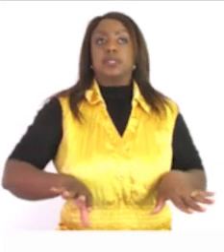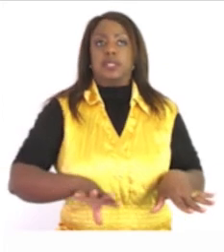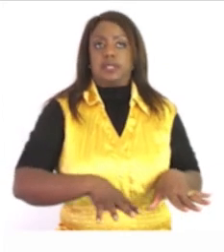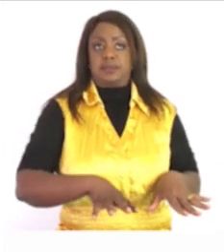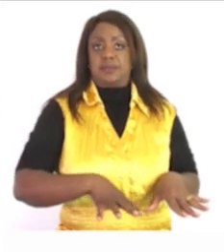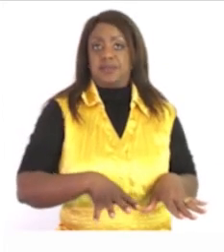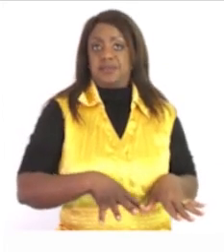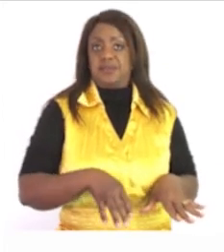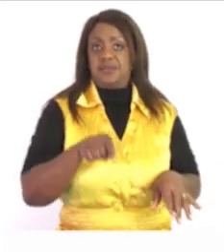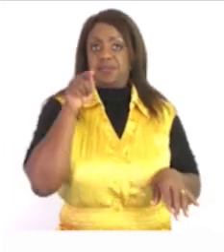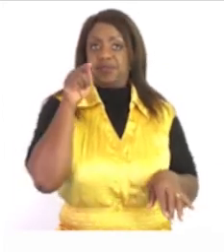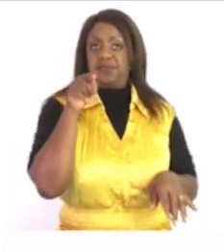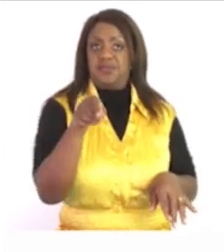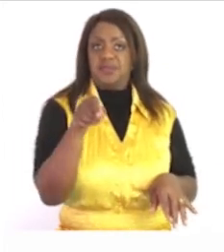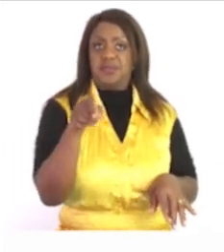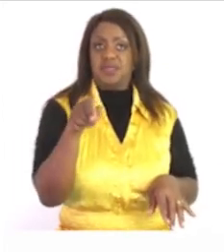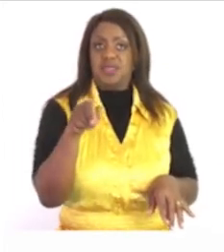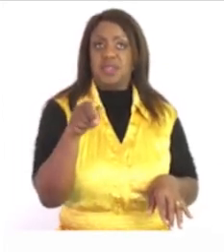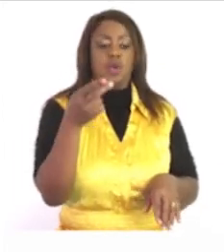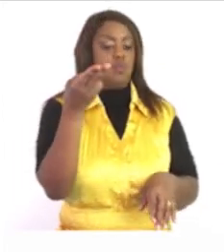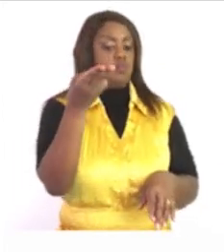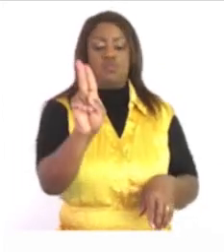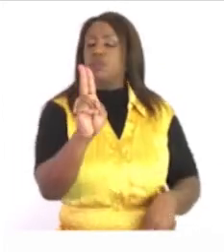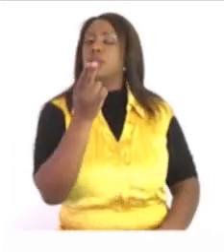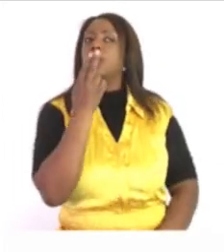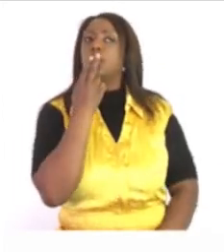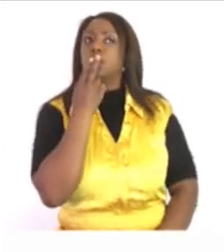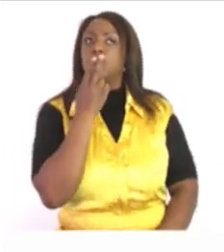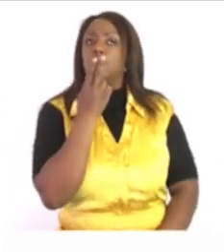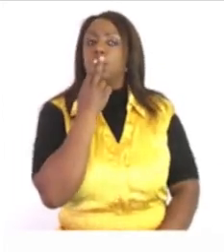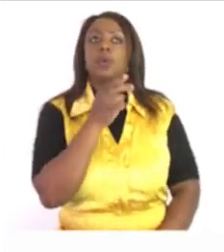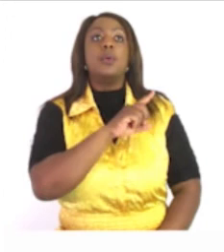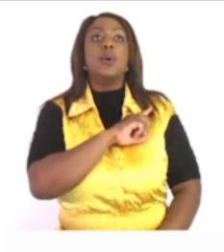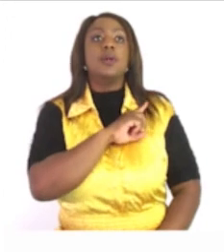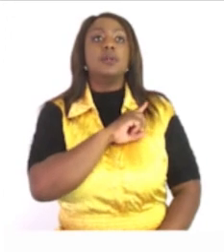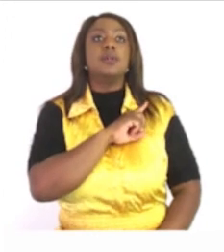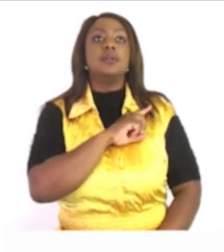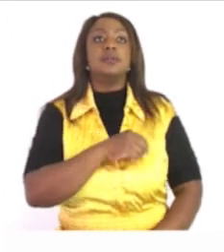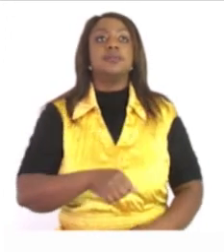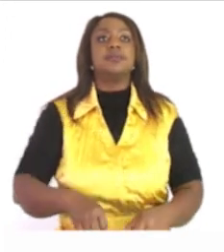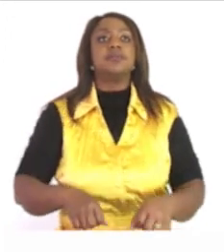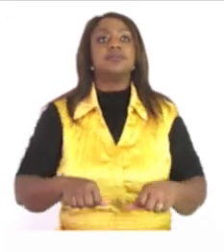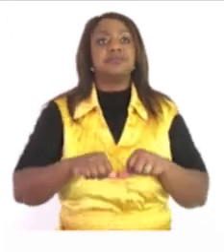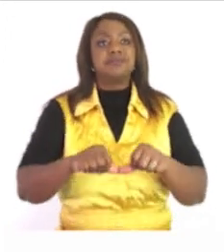you have a cold or flu, this is also the way that asthma attacks can start.